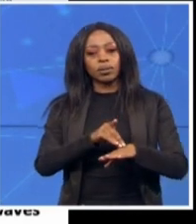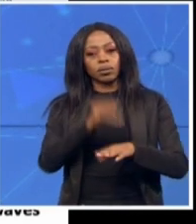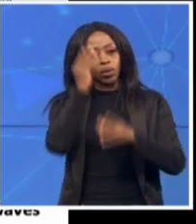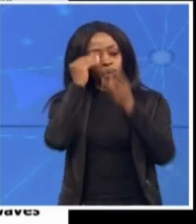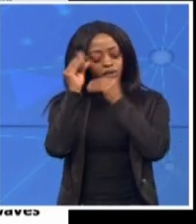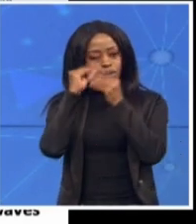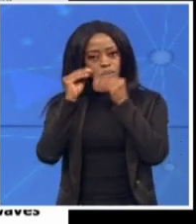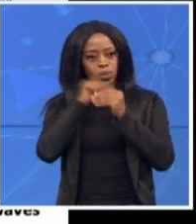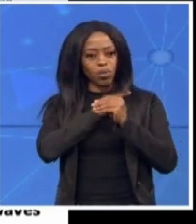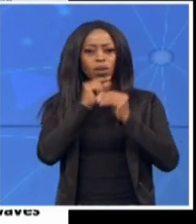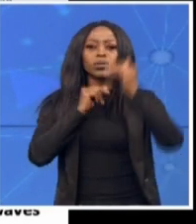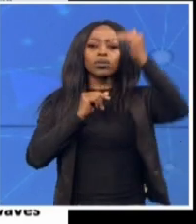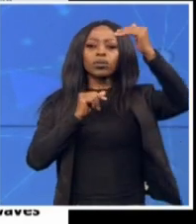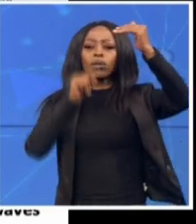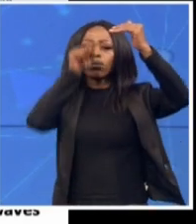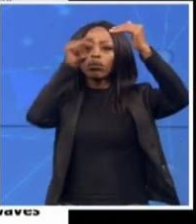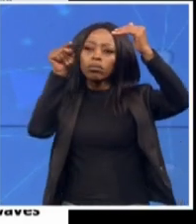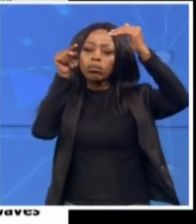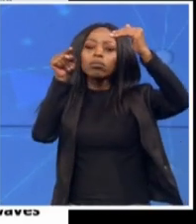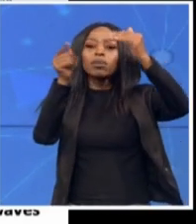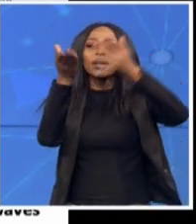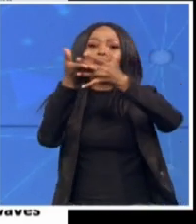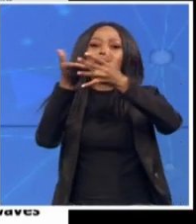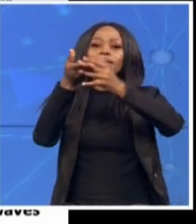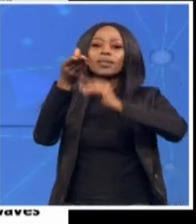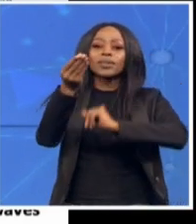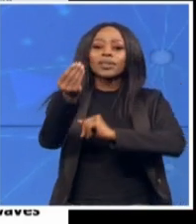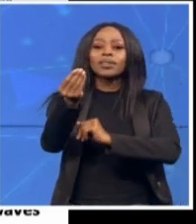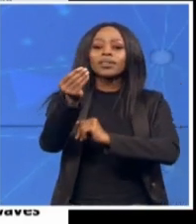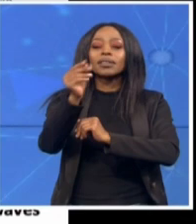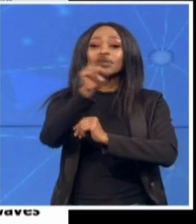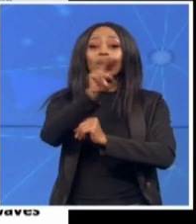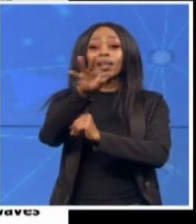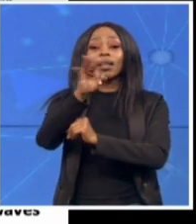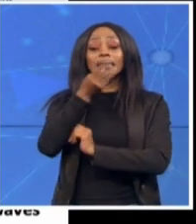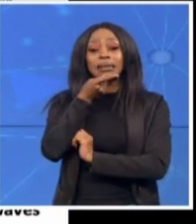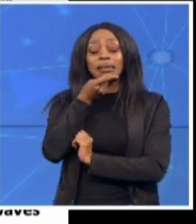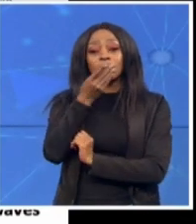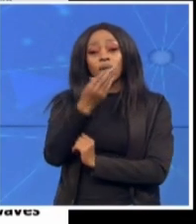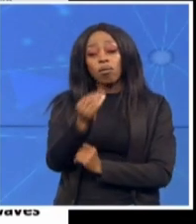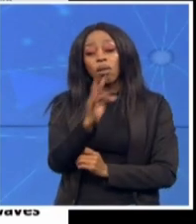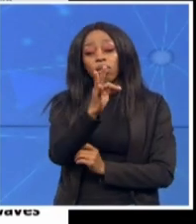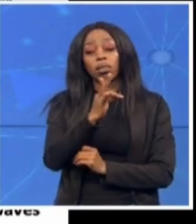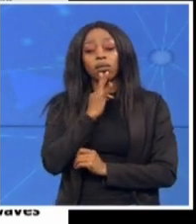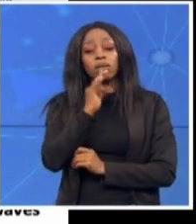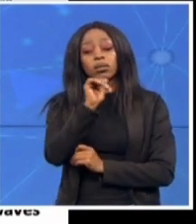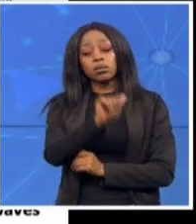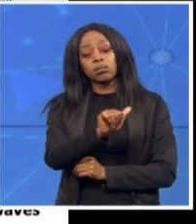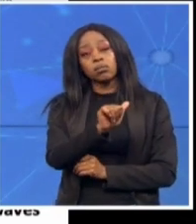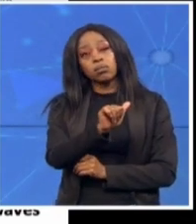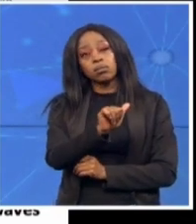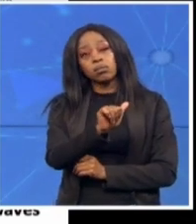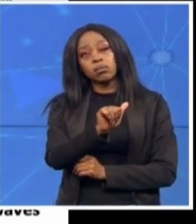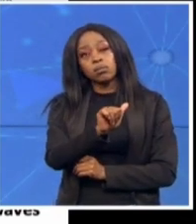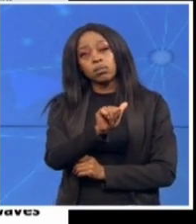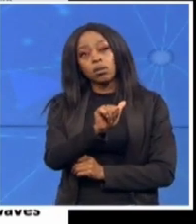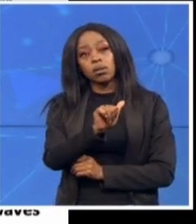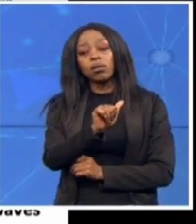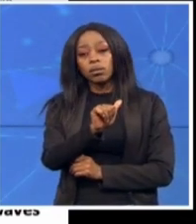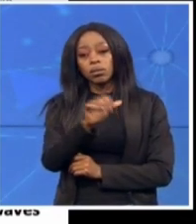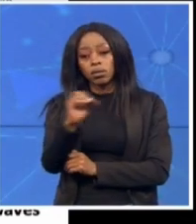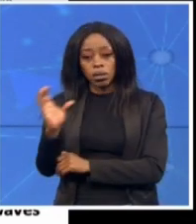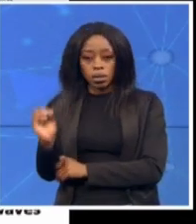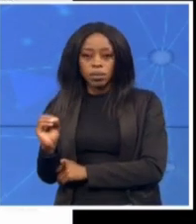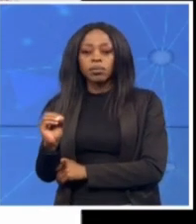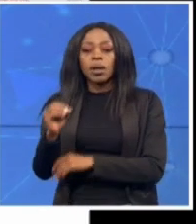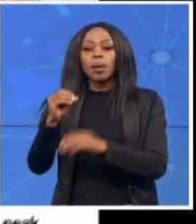Now, cases on the 23rd of December, we had 3,600 active cases on a 7-day moving average. That was the highest we